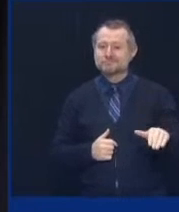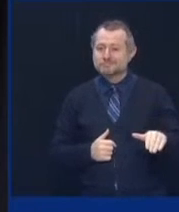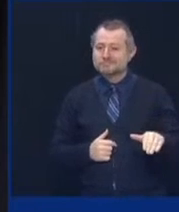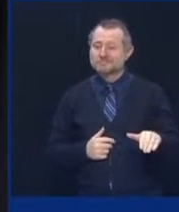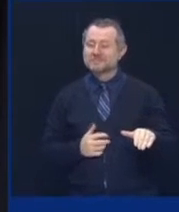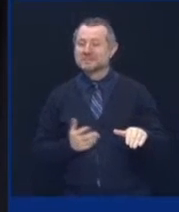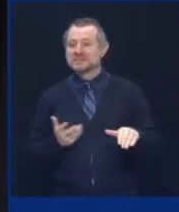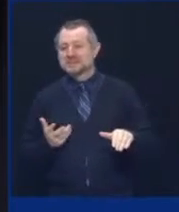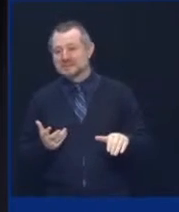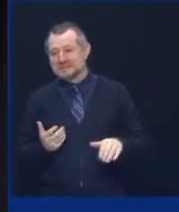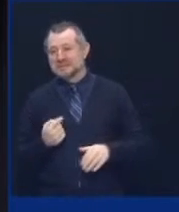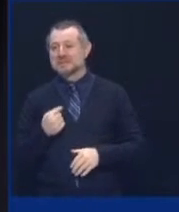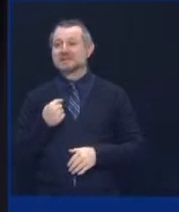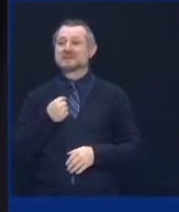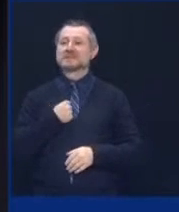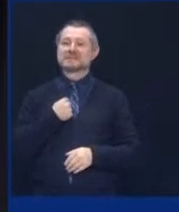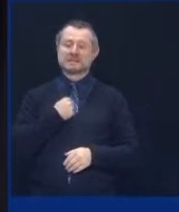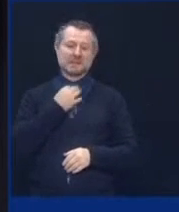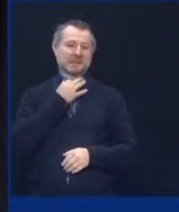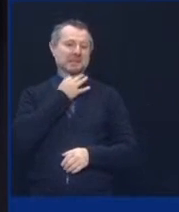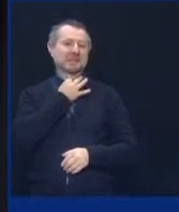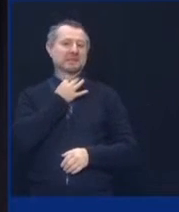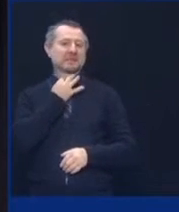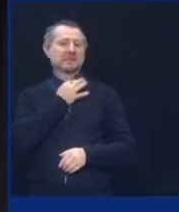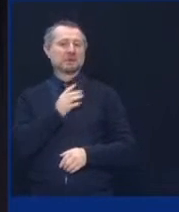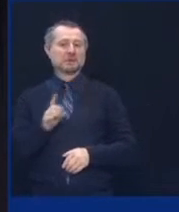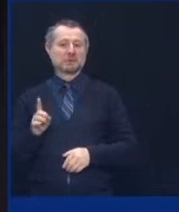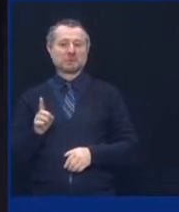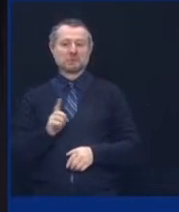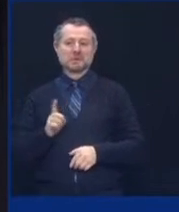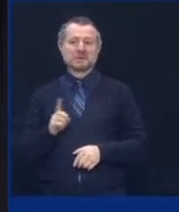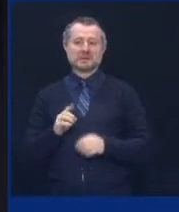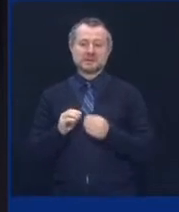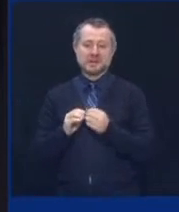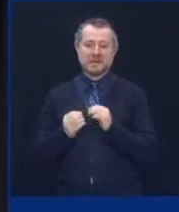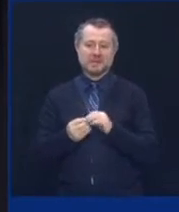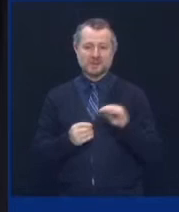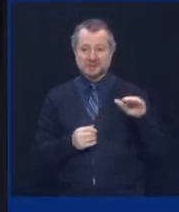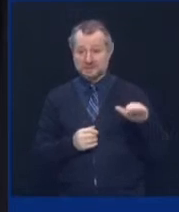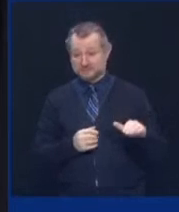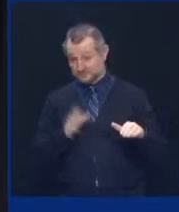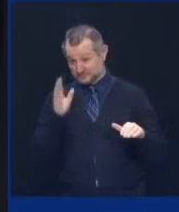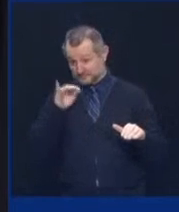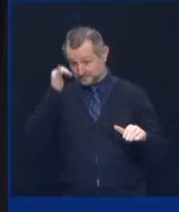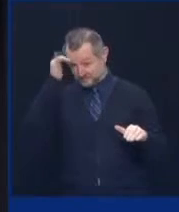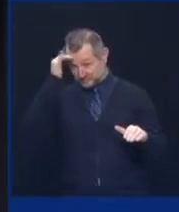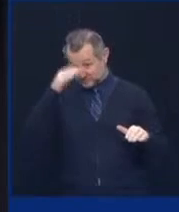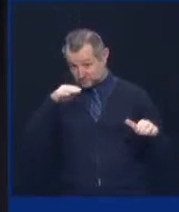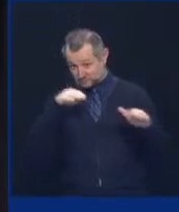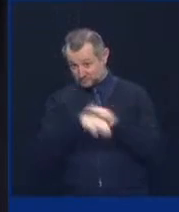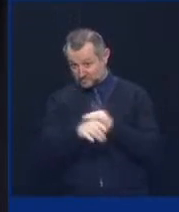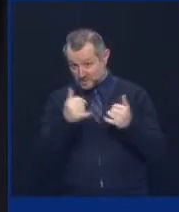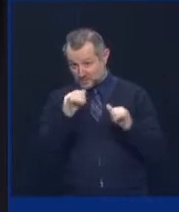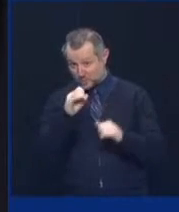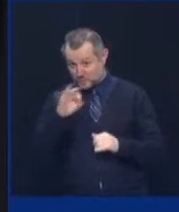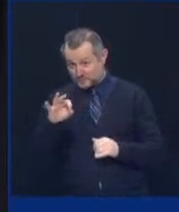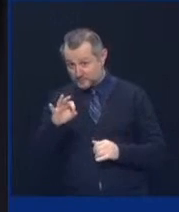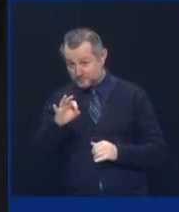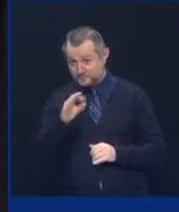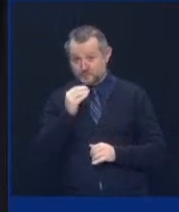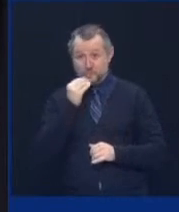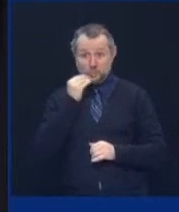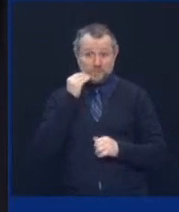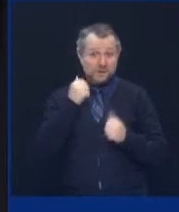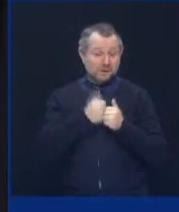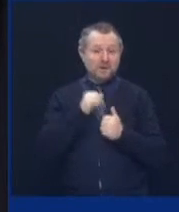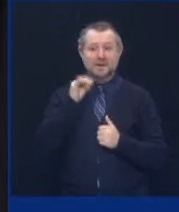I'm going to be curious to see where we are when the Bills are in the playoff. If they get a bye, like could they be